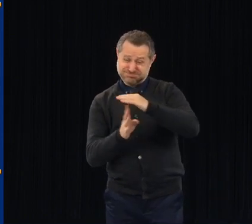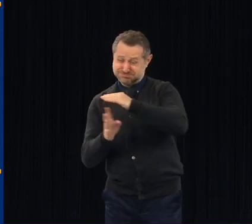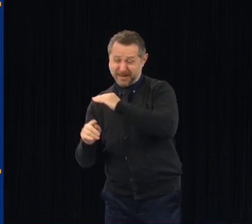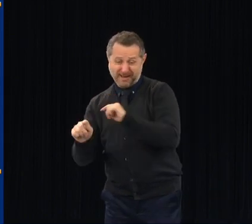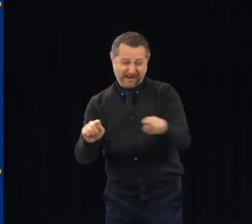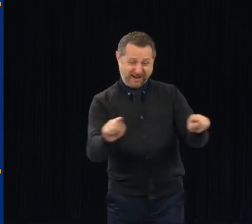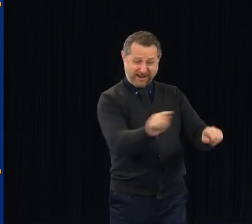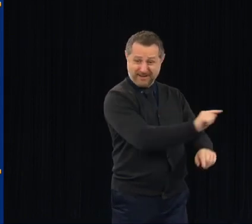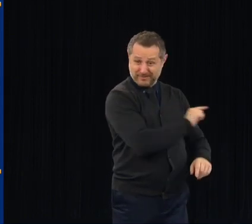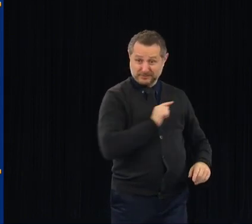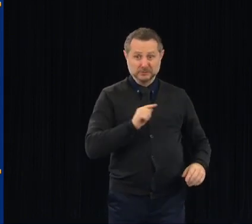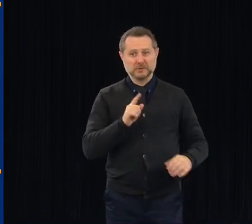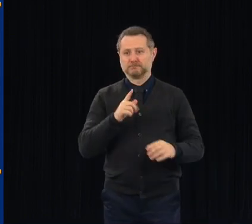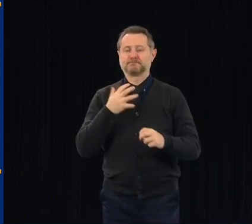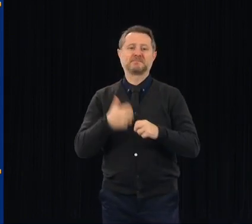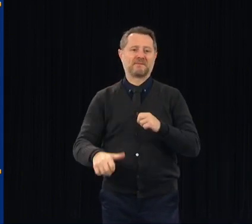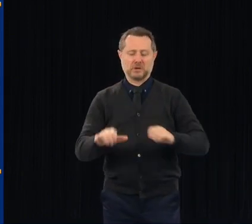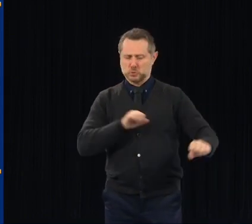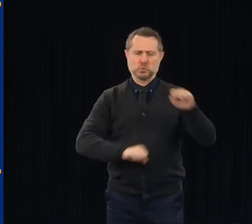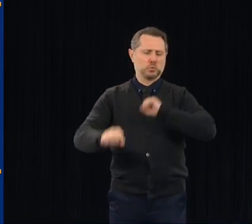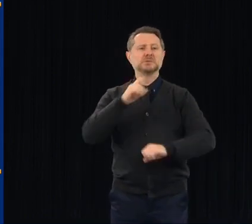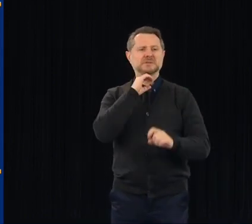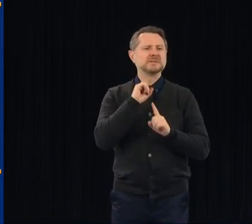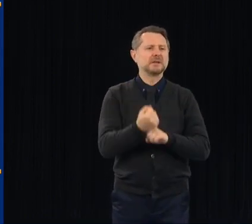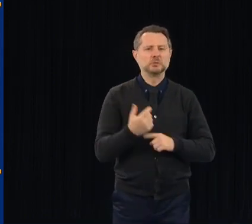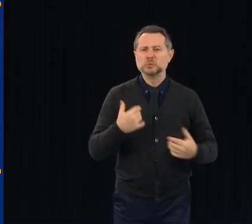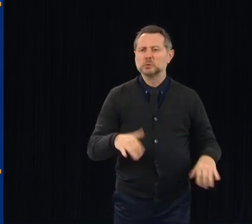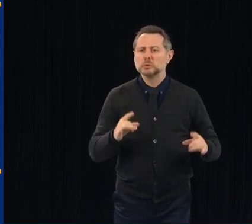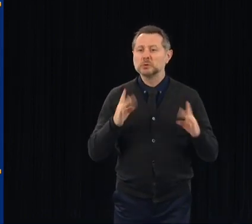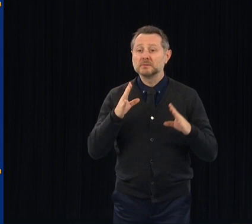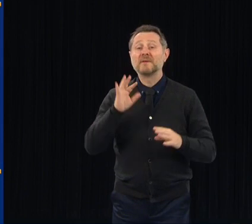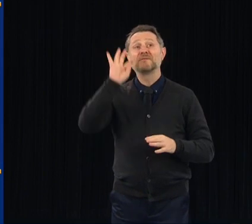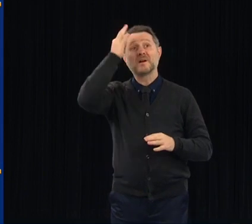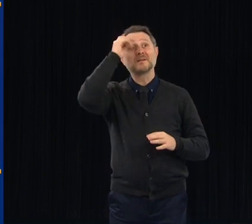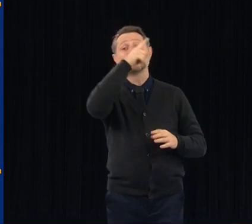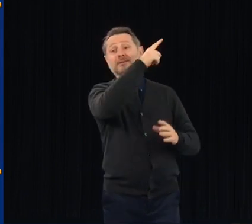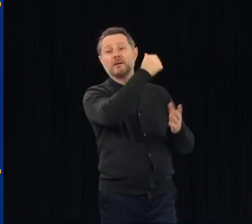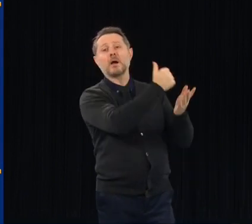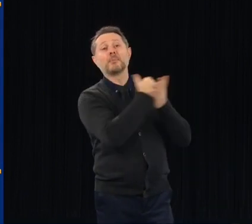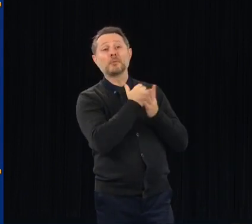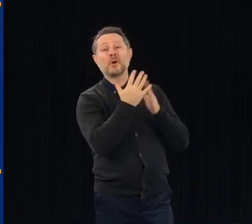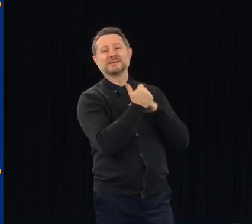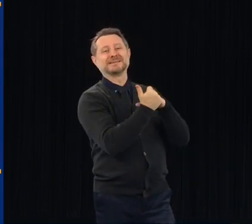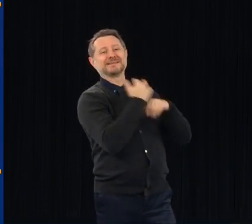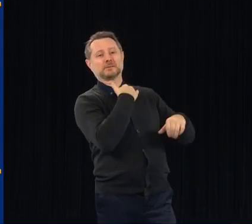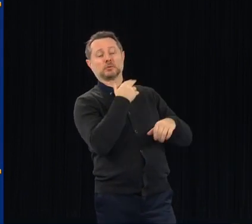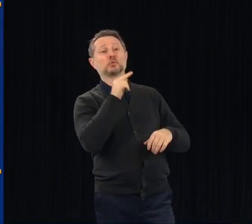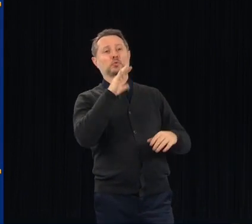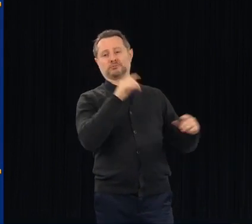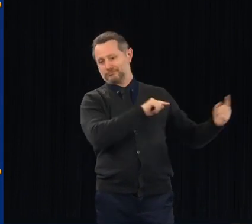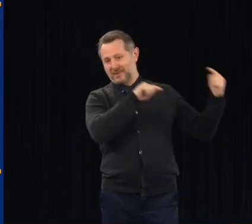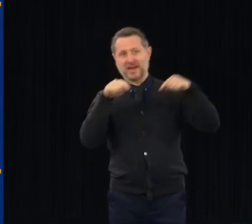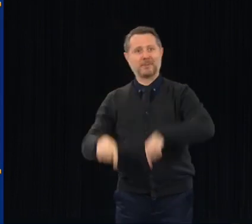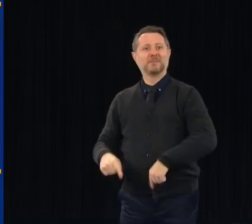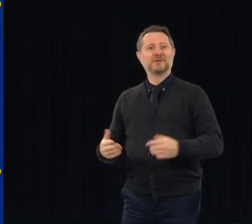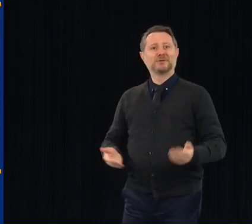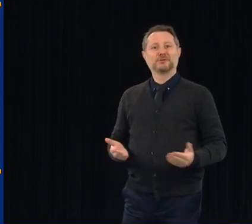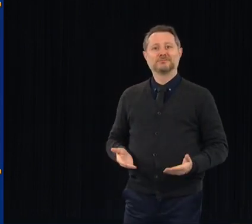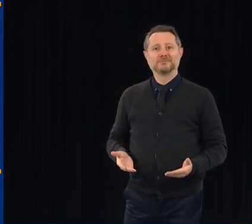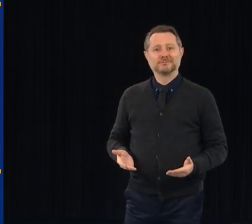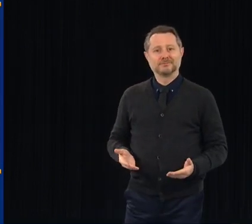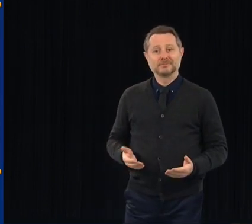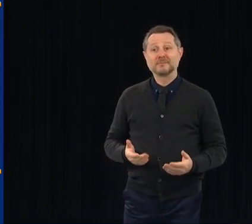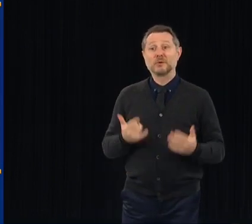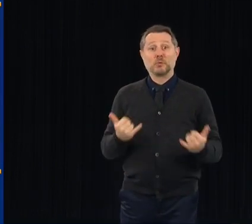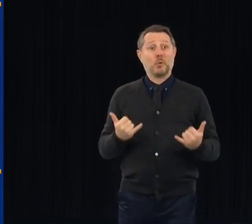the situation more difficult. So we're going to deploy all the federal personnel who are coming in